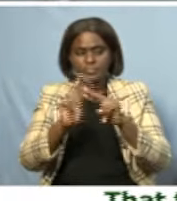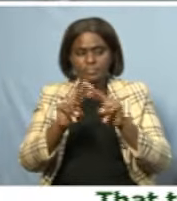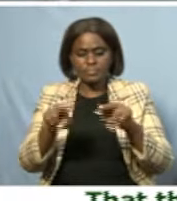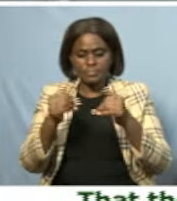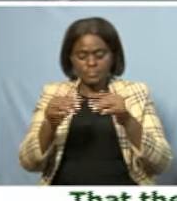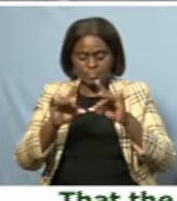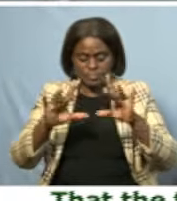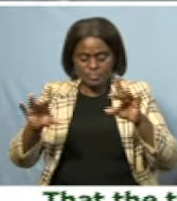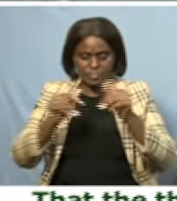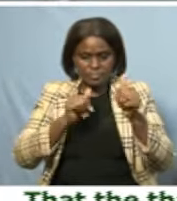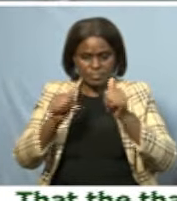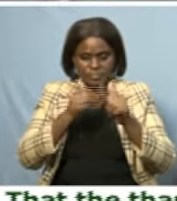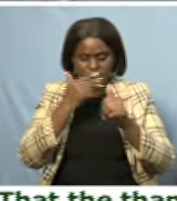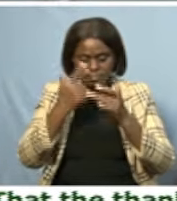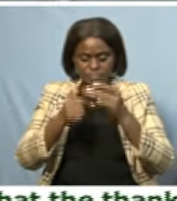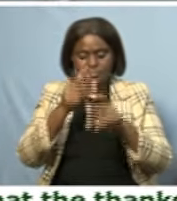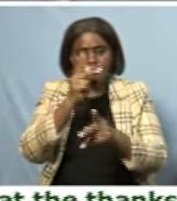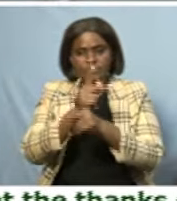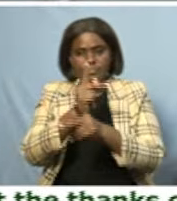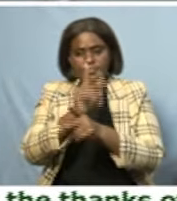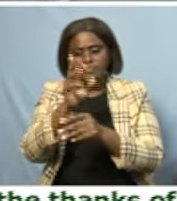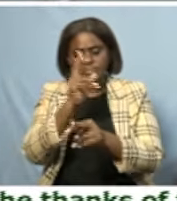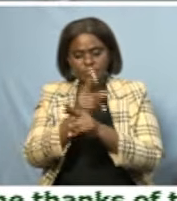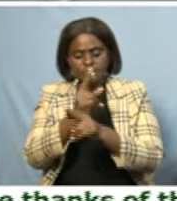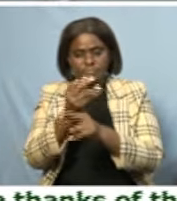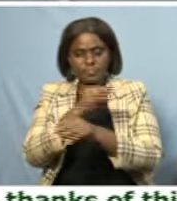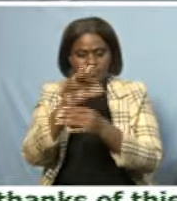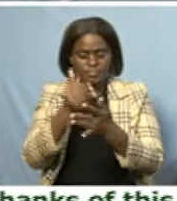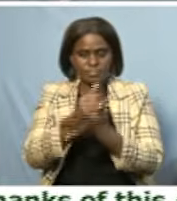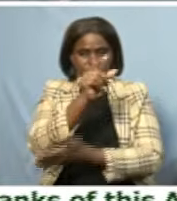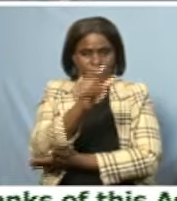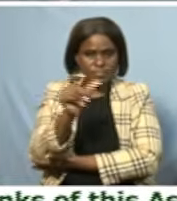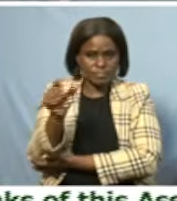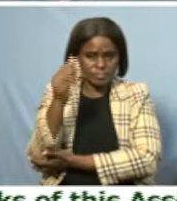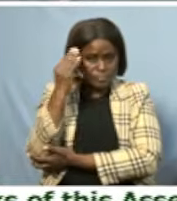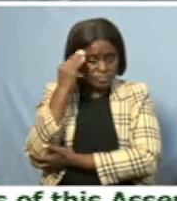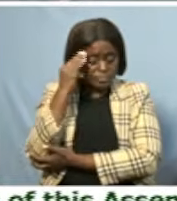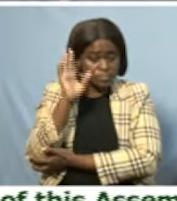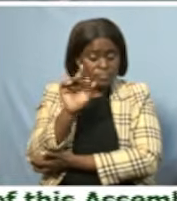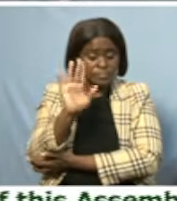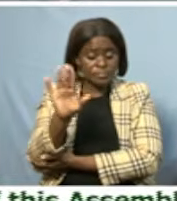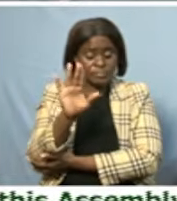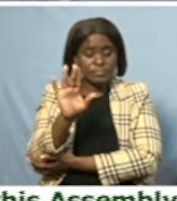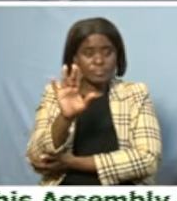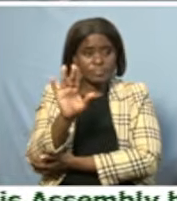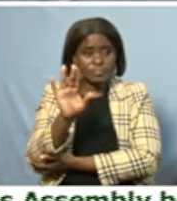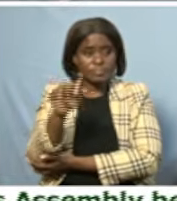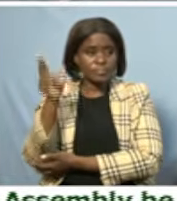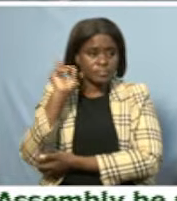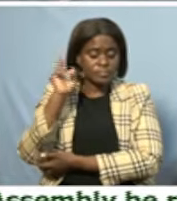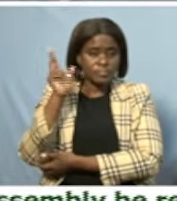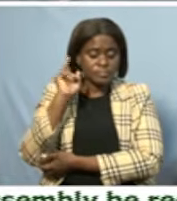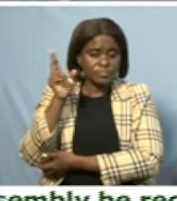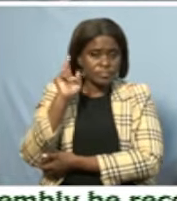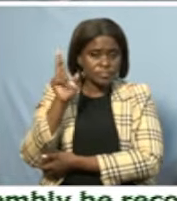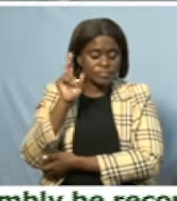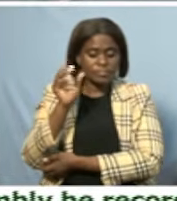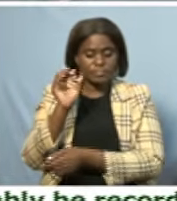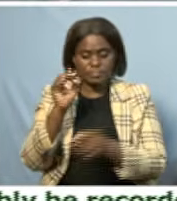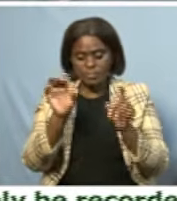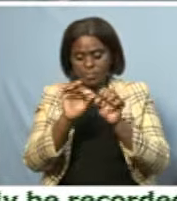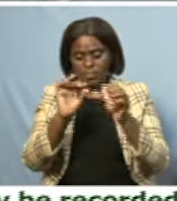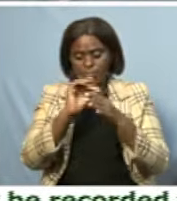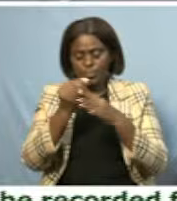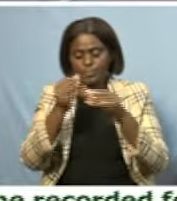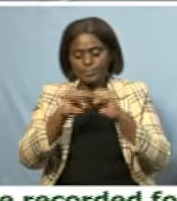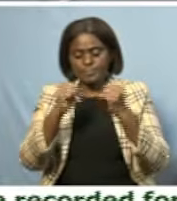Chairperson, land administration should uphold the rights of all individuals, regardless of their background or